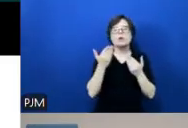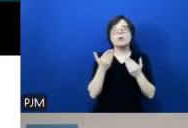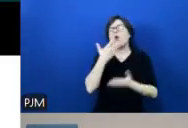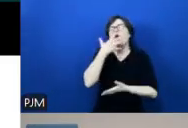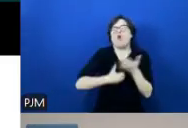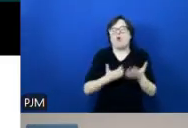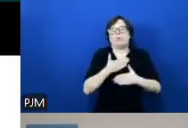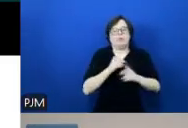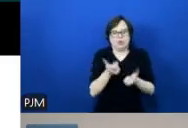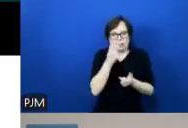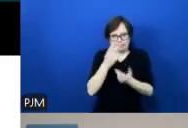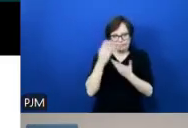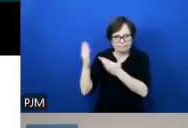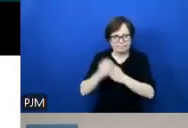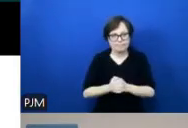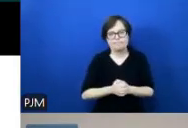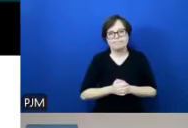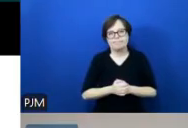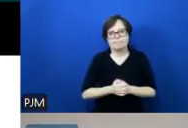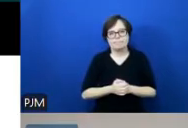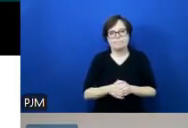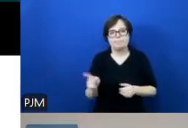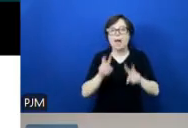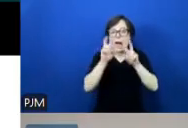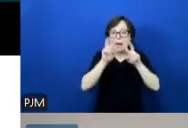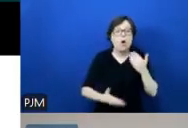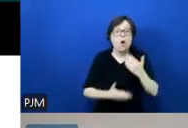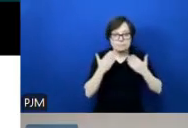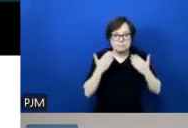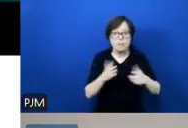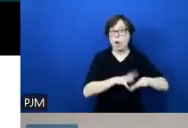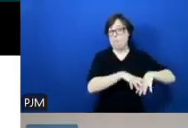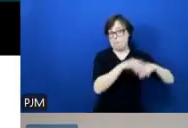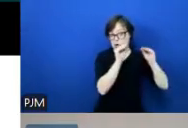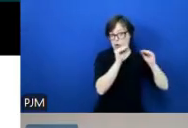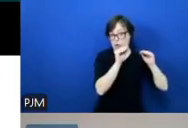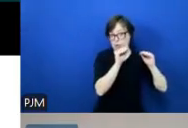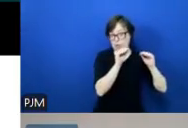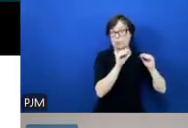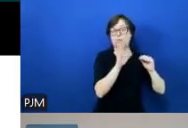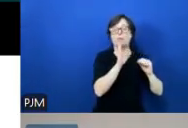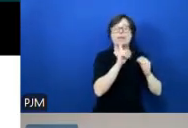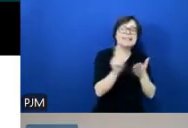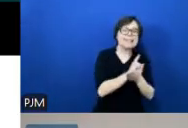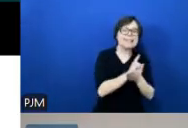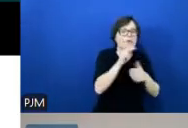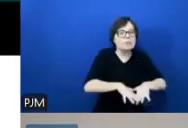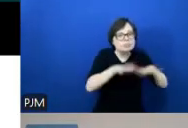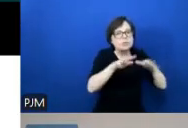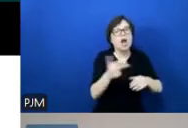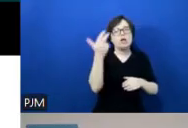of benefits. According to the analysis, we see that in the beginning,